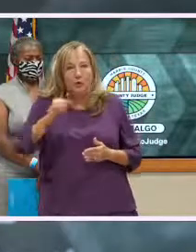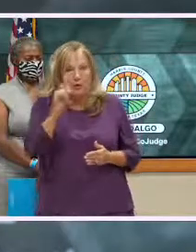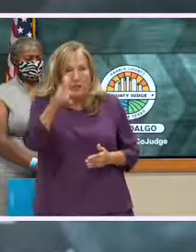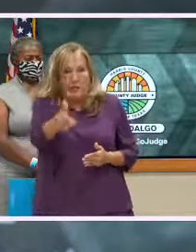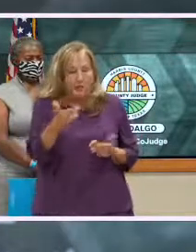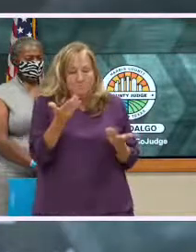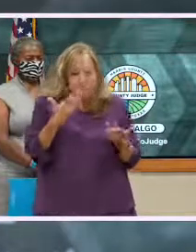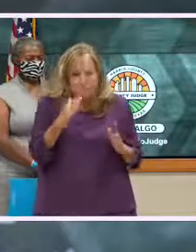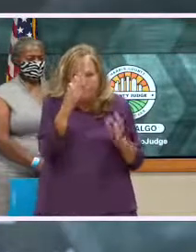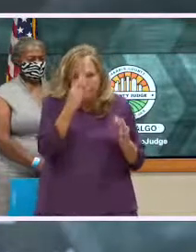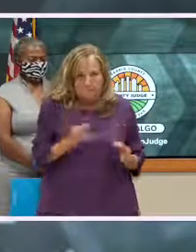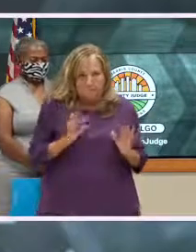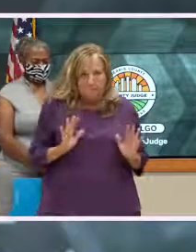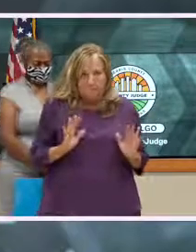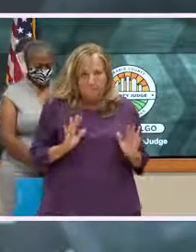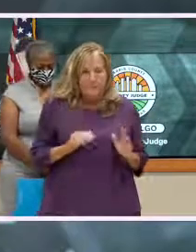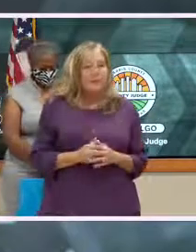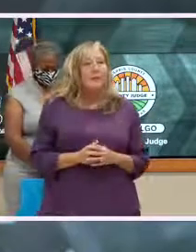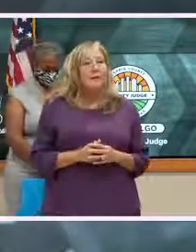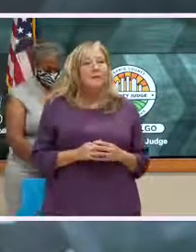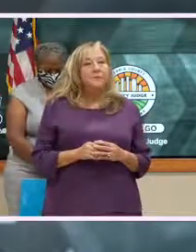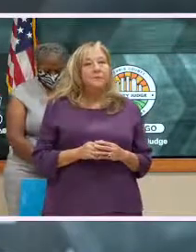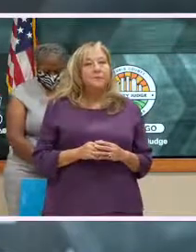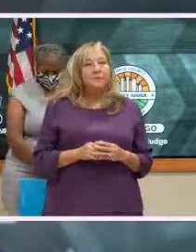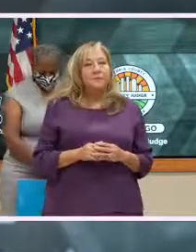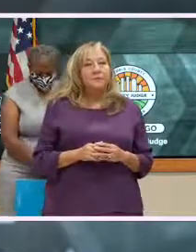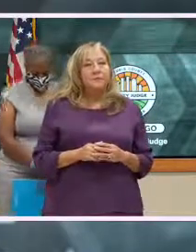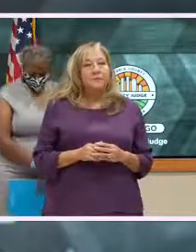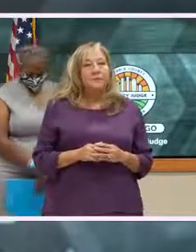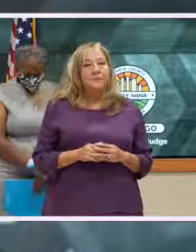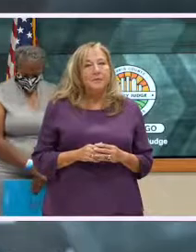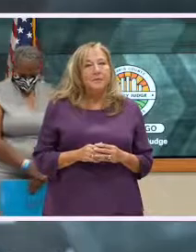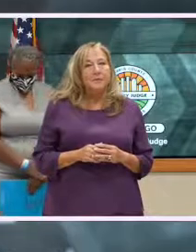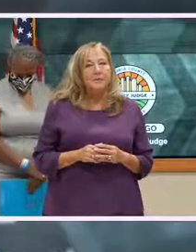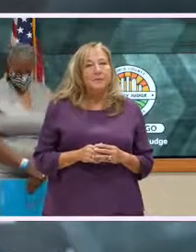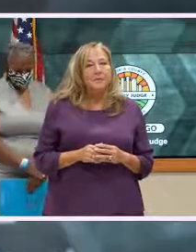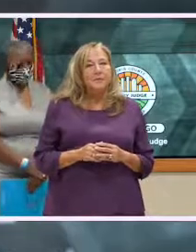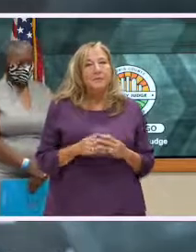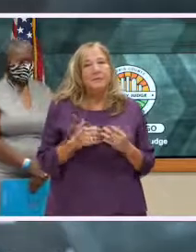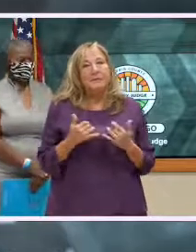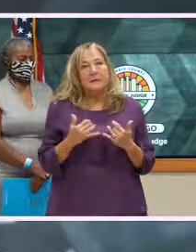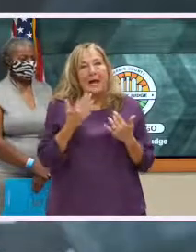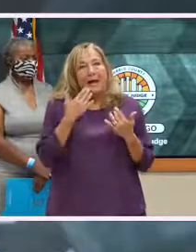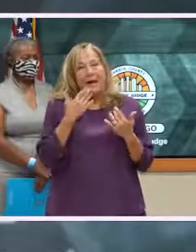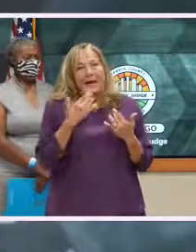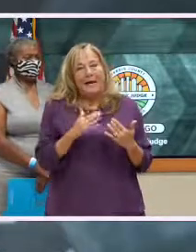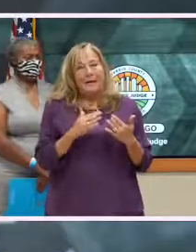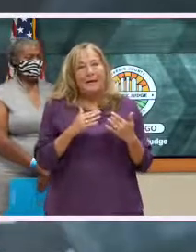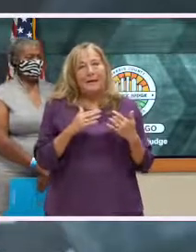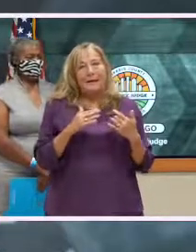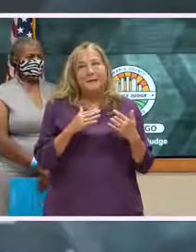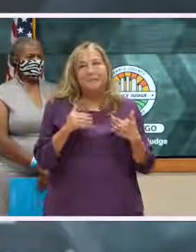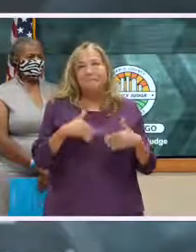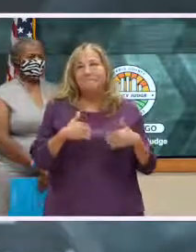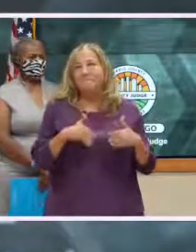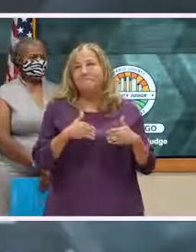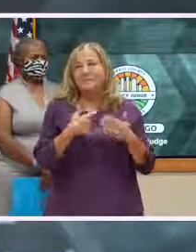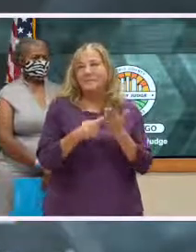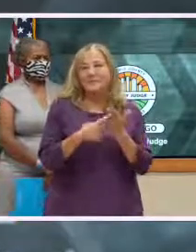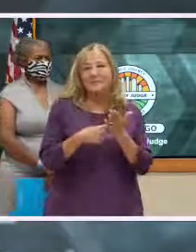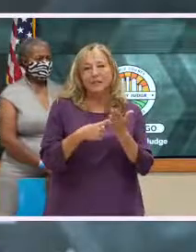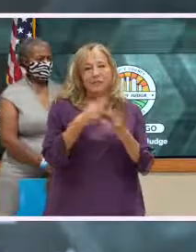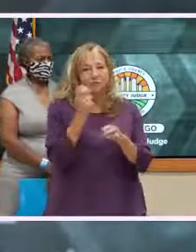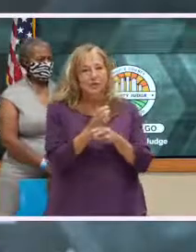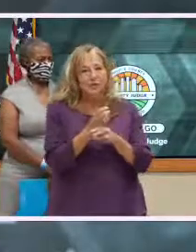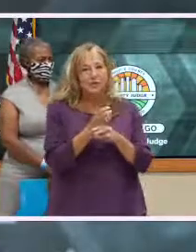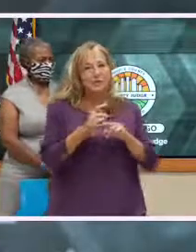things. And this gets a little complicated, and I don't know how much in the weeds you want to go into, because the question I'm asked is, okay,